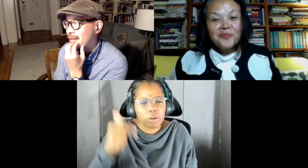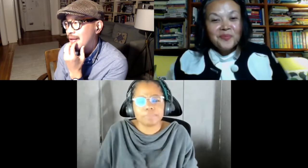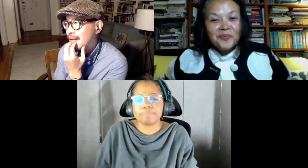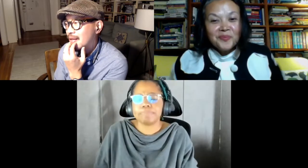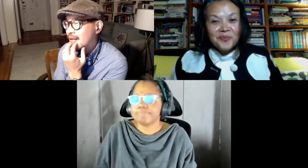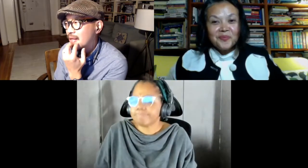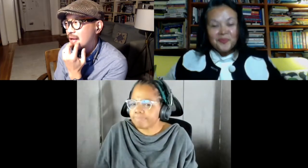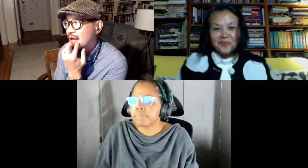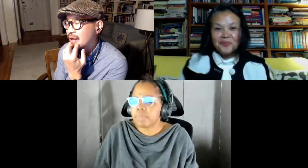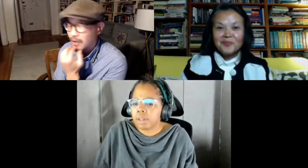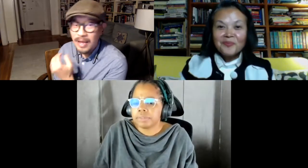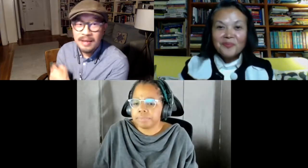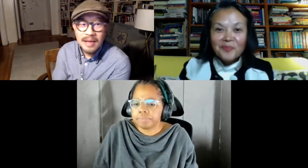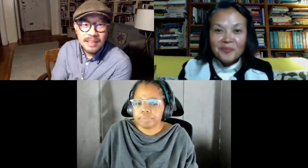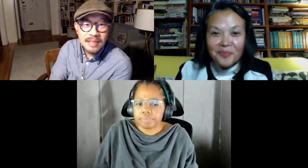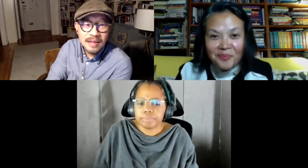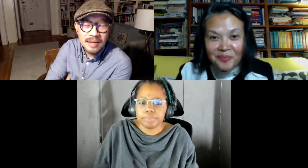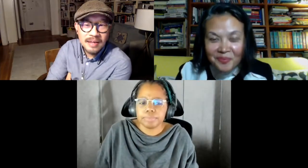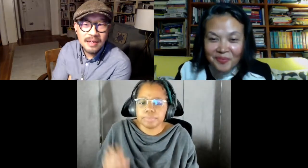dog?